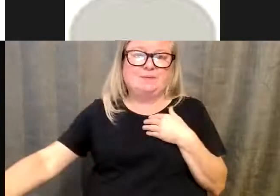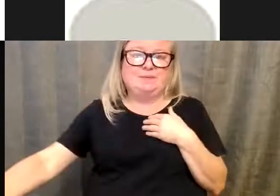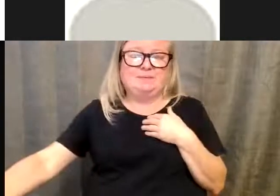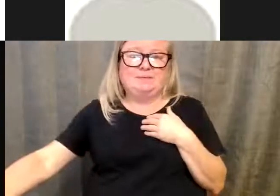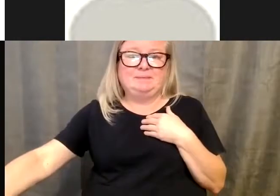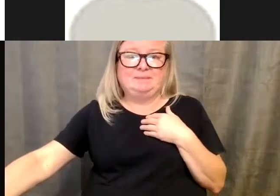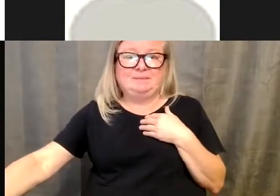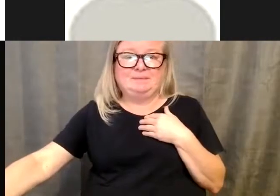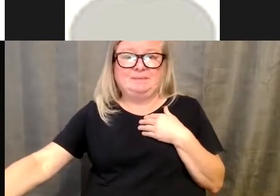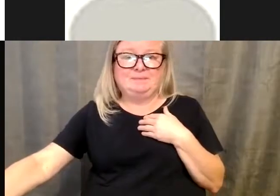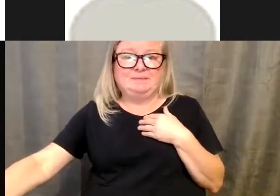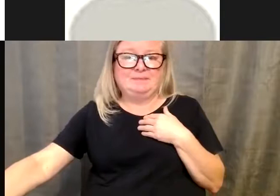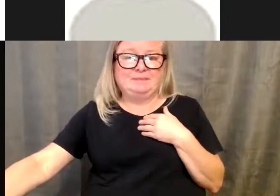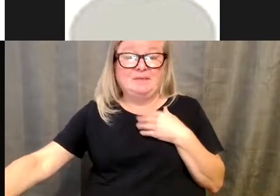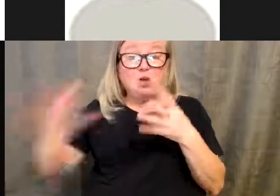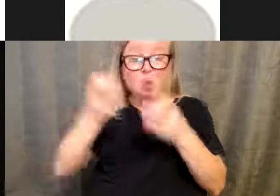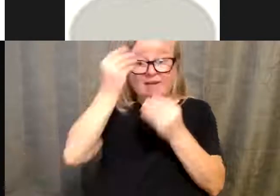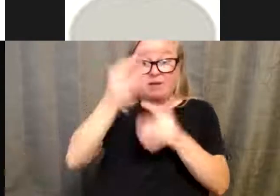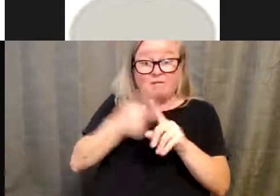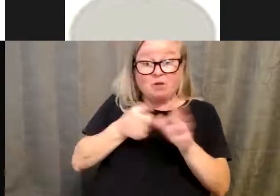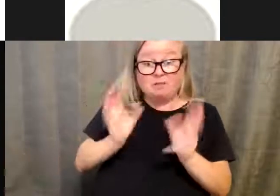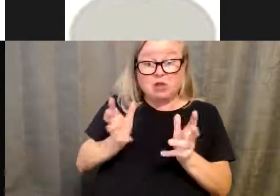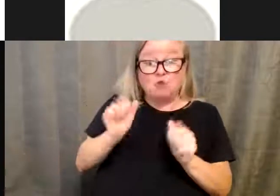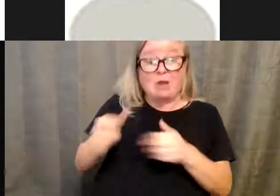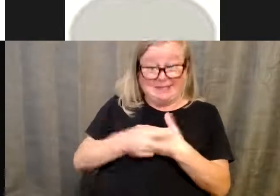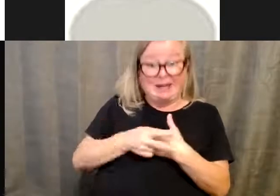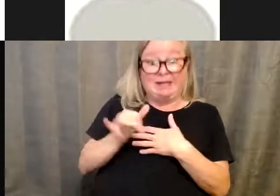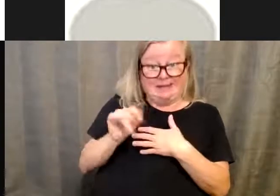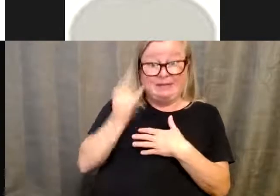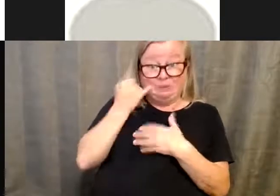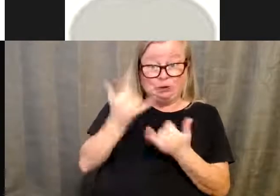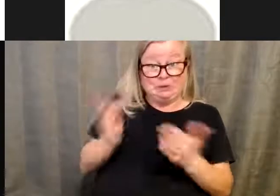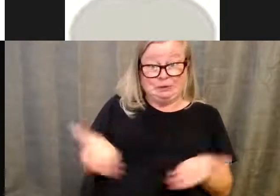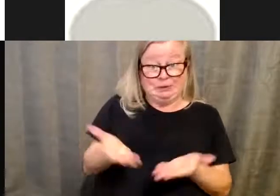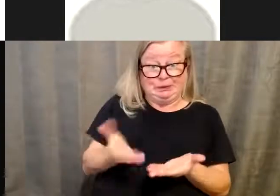Thank you. And anyone who wants information from the chat, you can save it if you're still here.